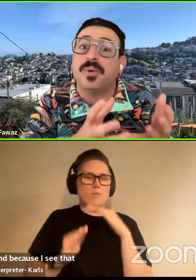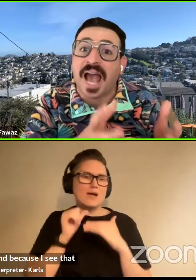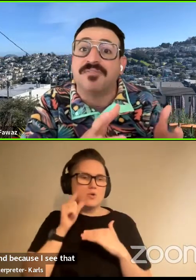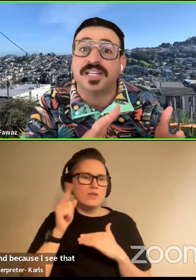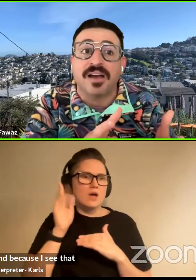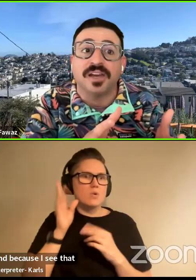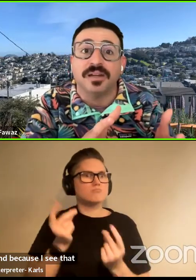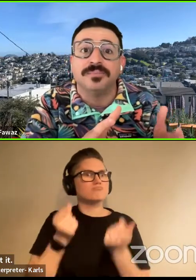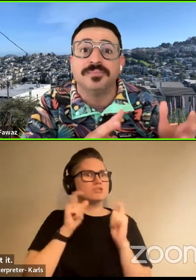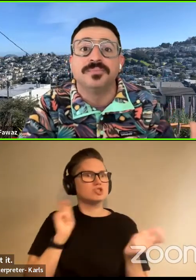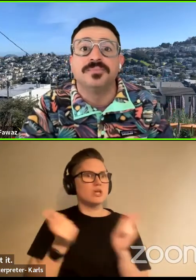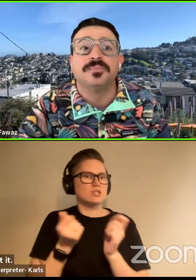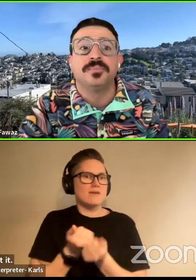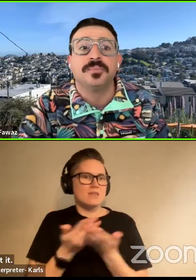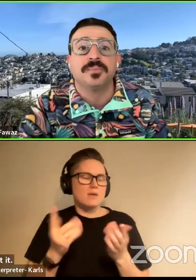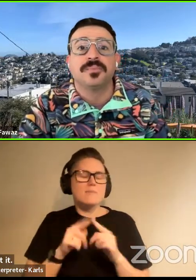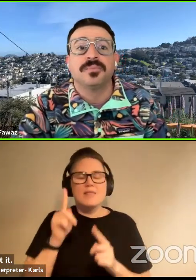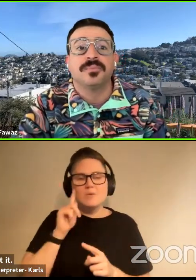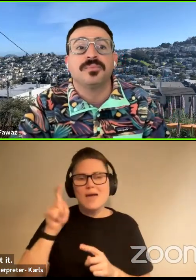everything, but I think we have to have it.